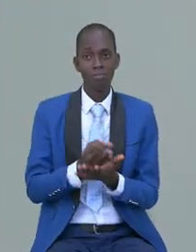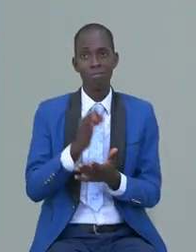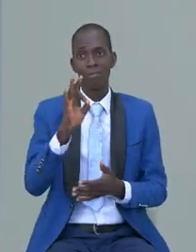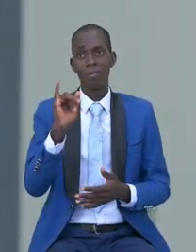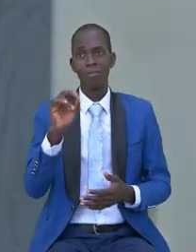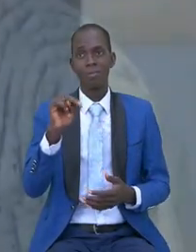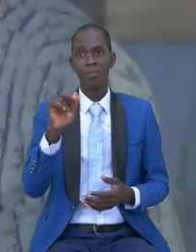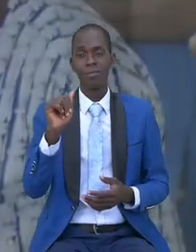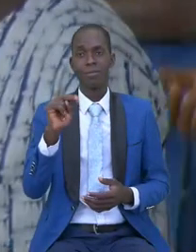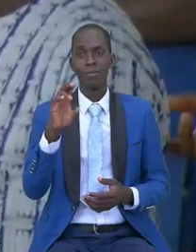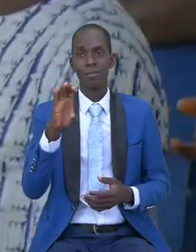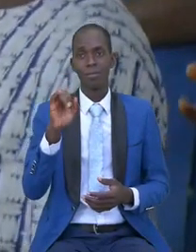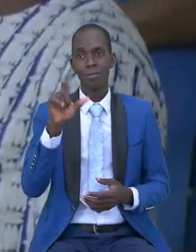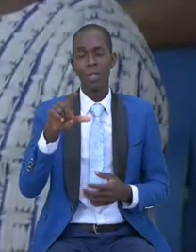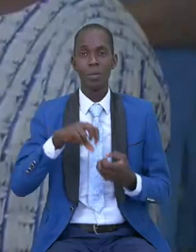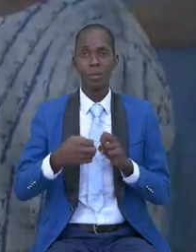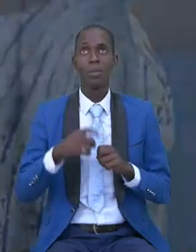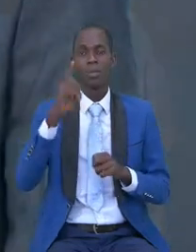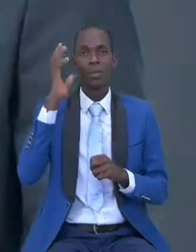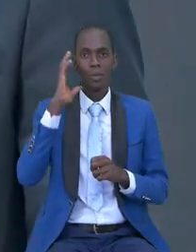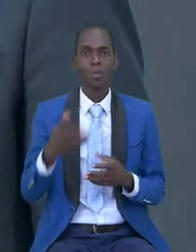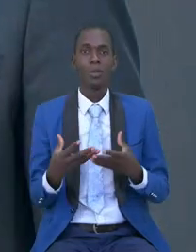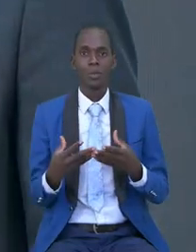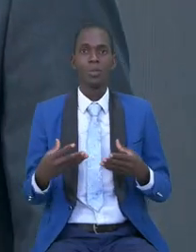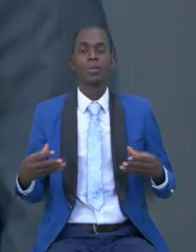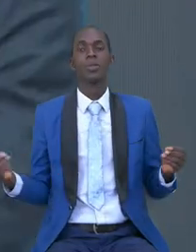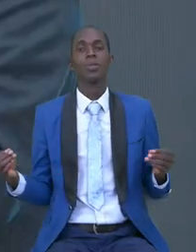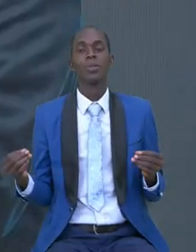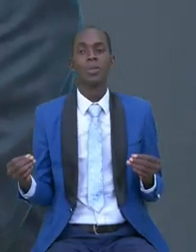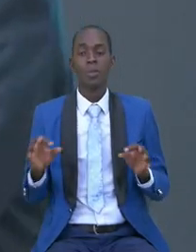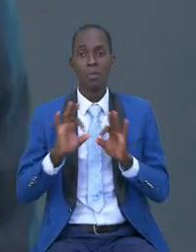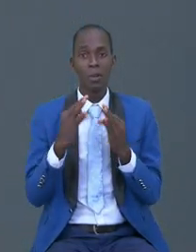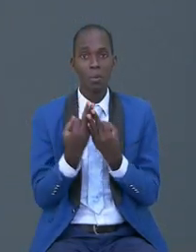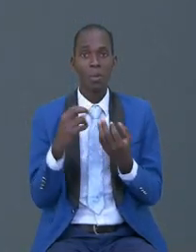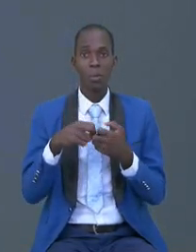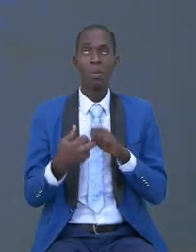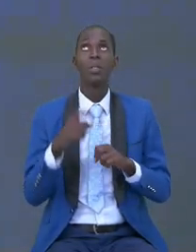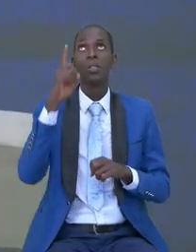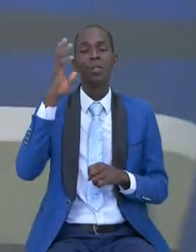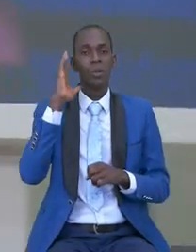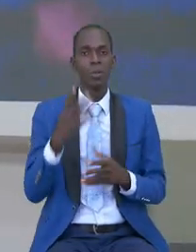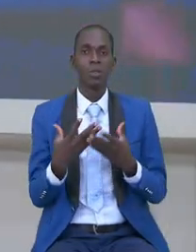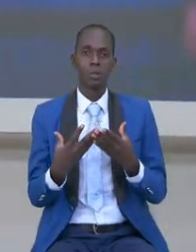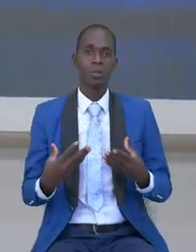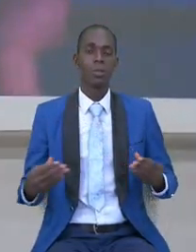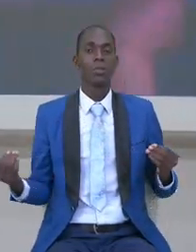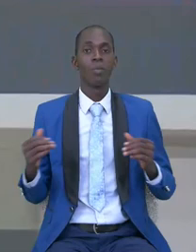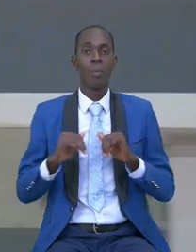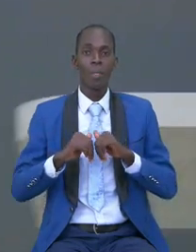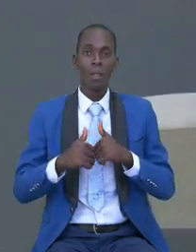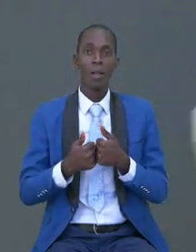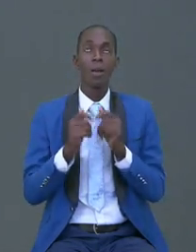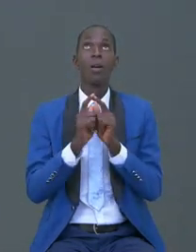will solve. Family problem, he will solve. How